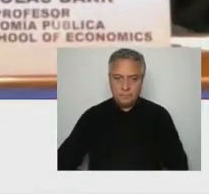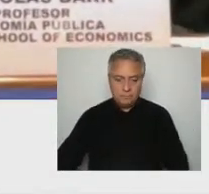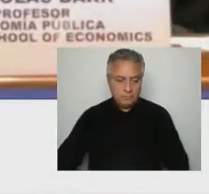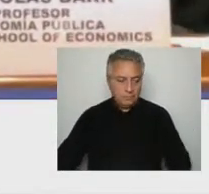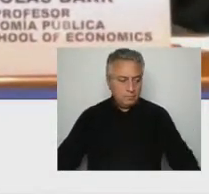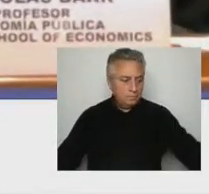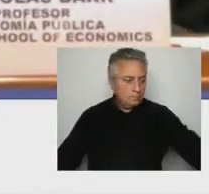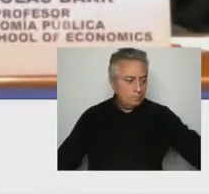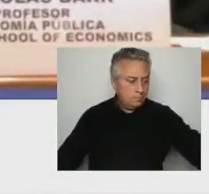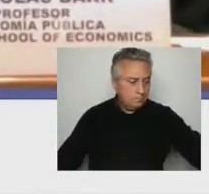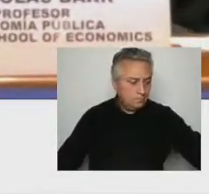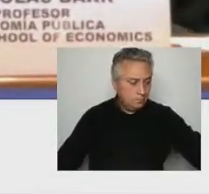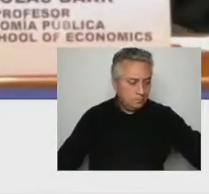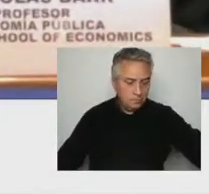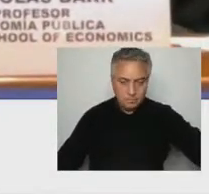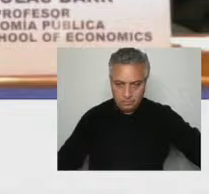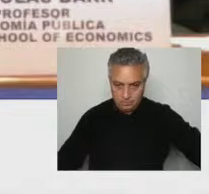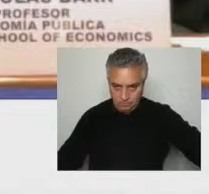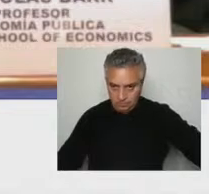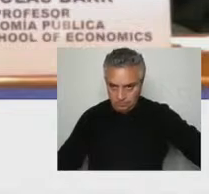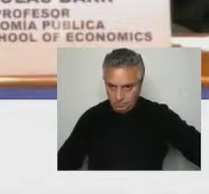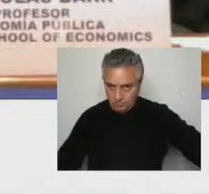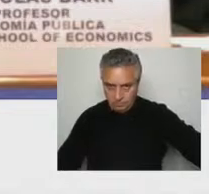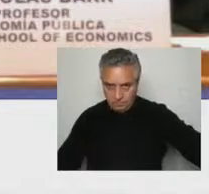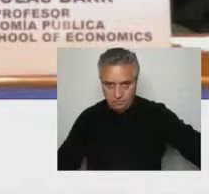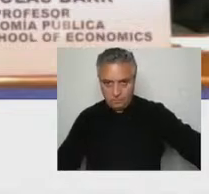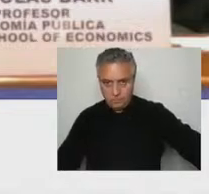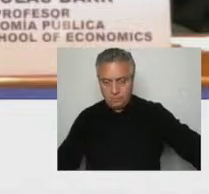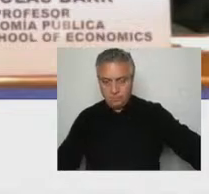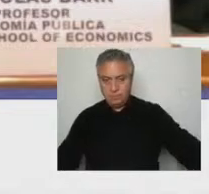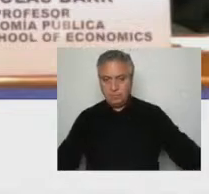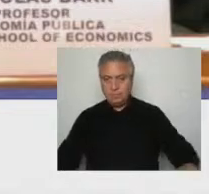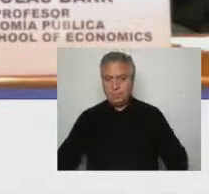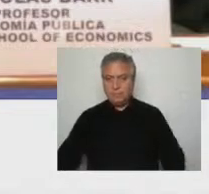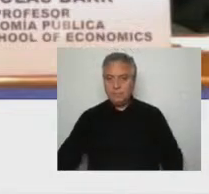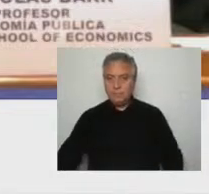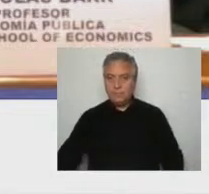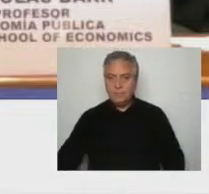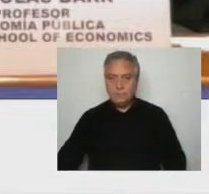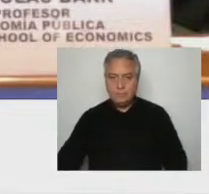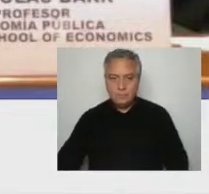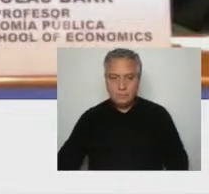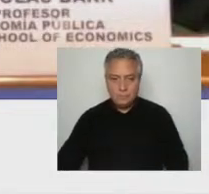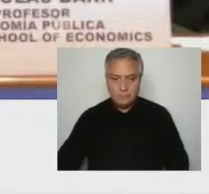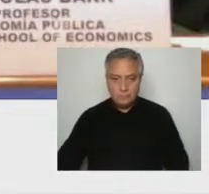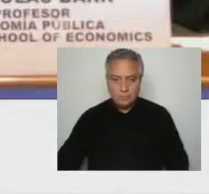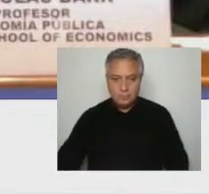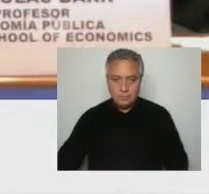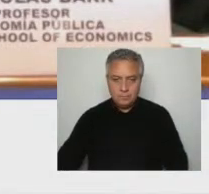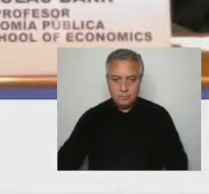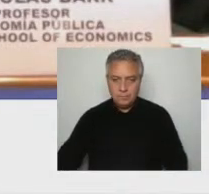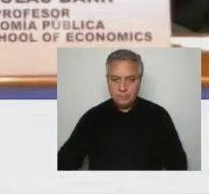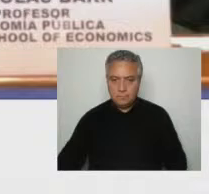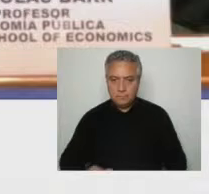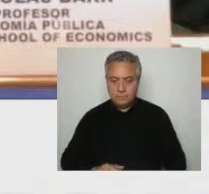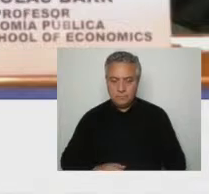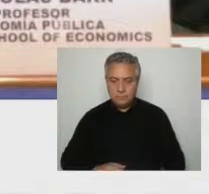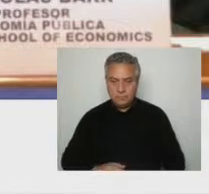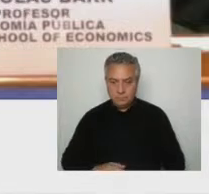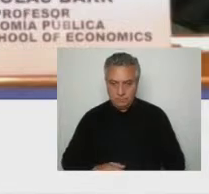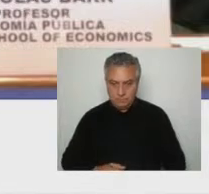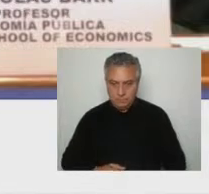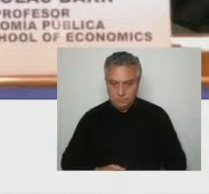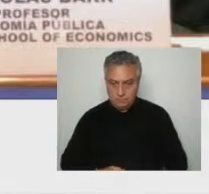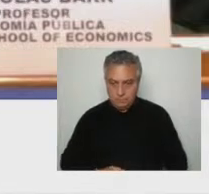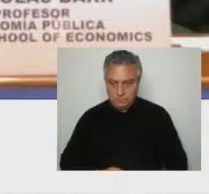gender equity. On coverage, we heard from both Alberto and Claudia the huge increase